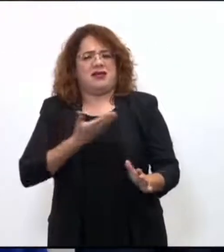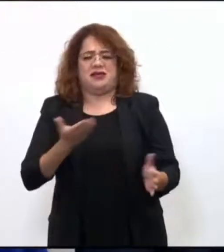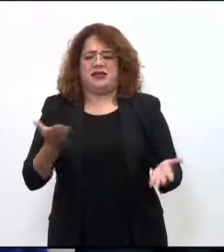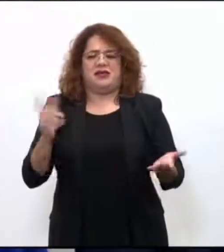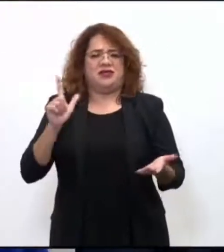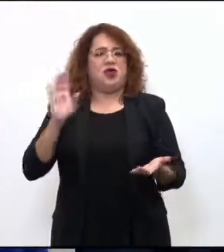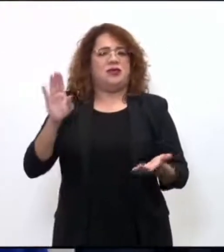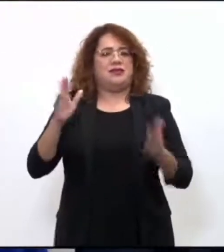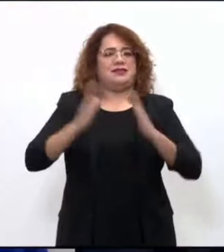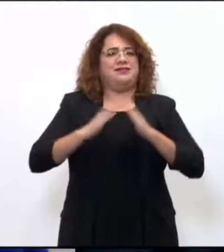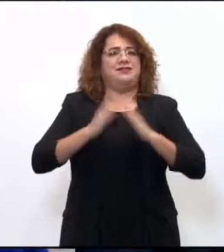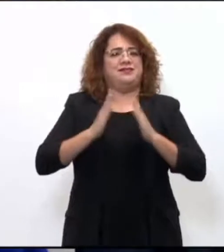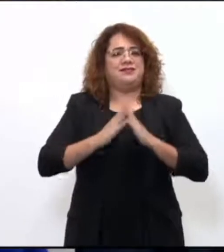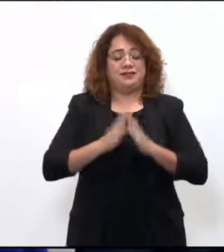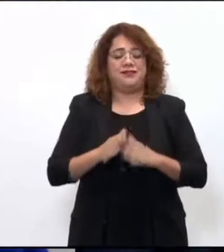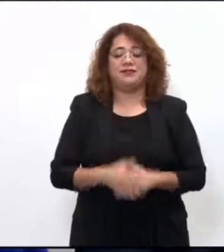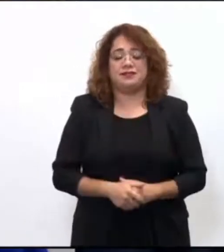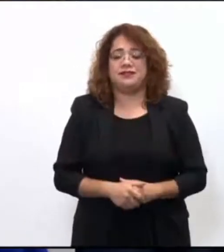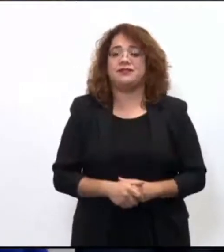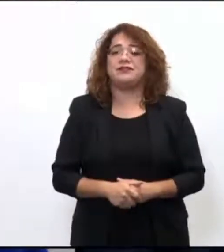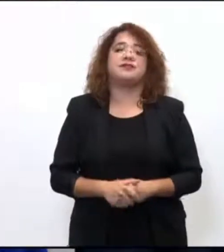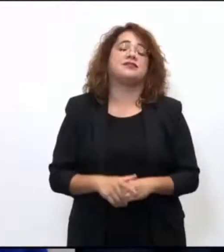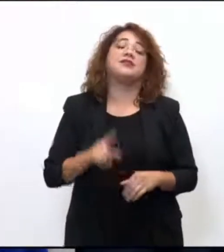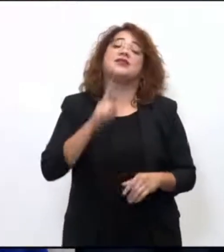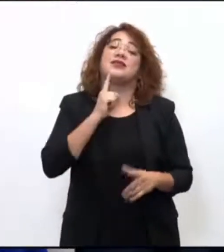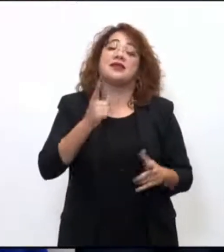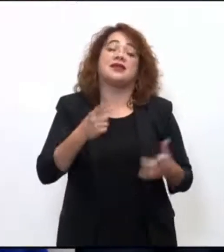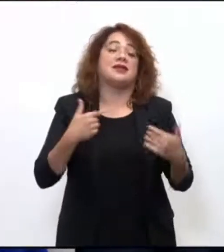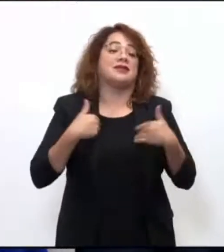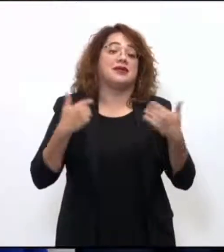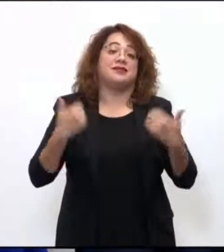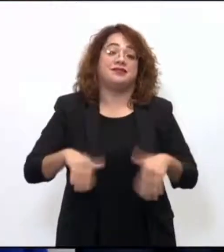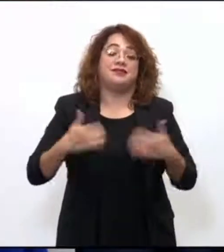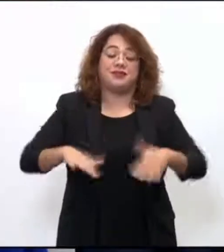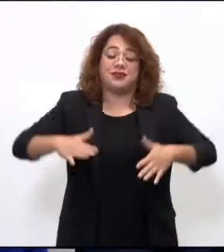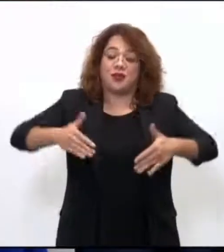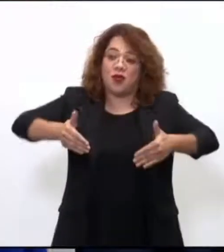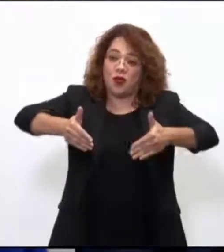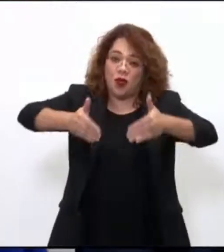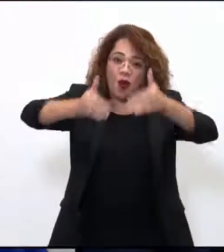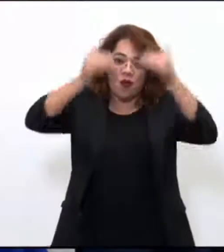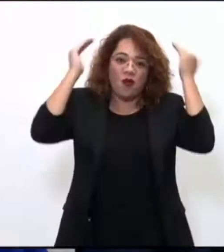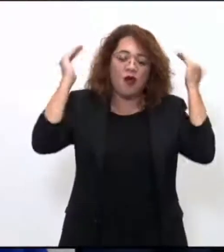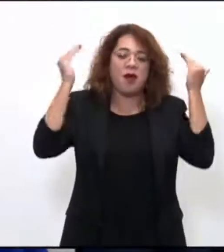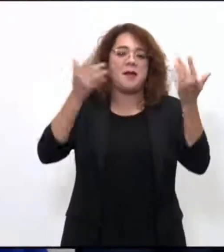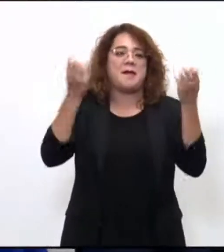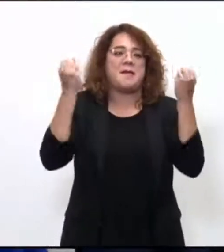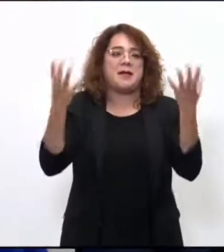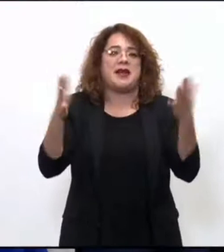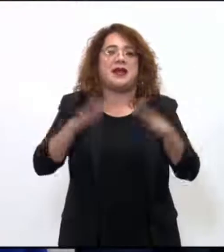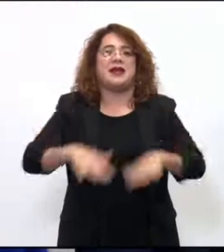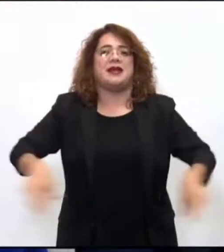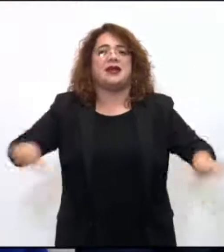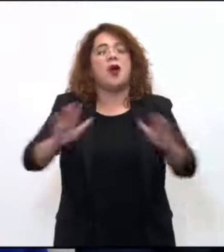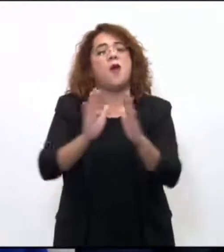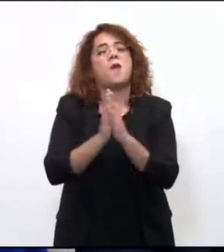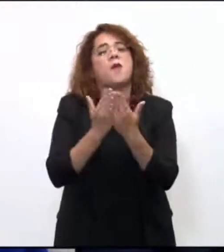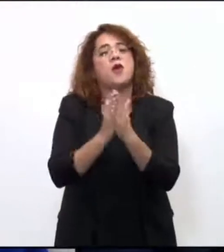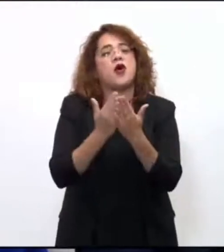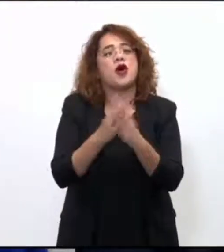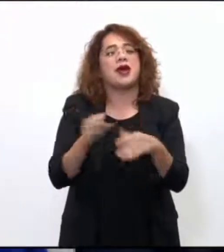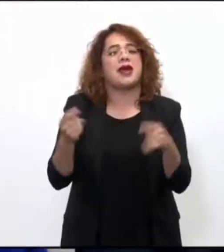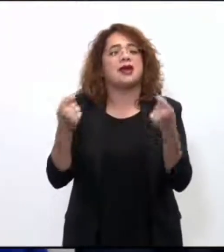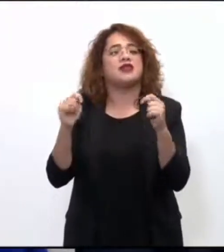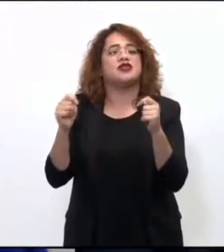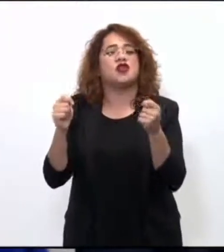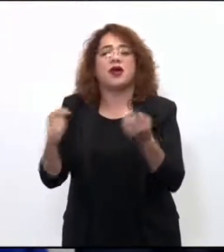we are just completely overwhelmed, and just want to say thank you to everyone that's donated to the book and toy drive. We've